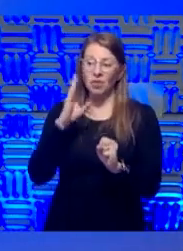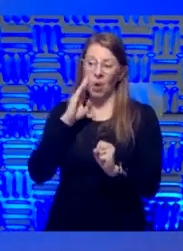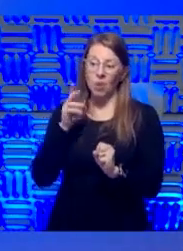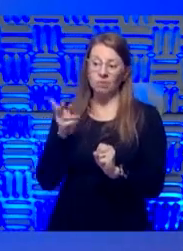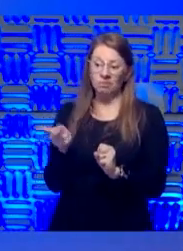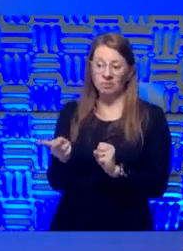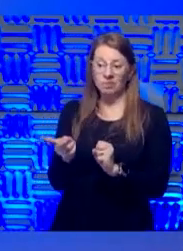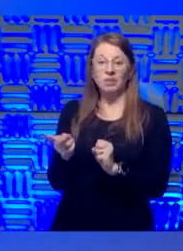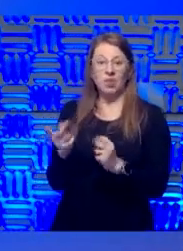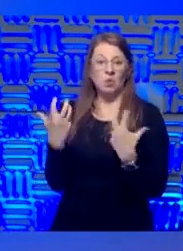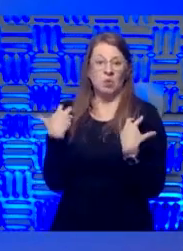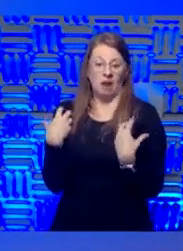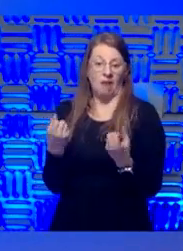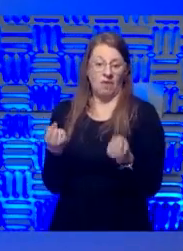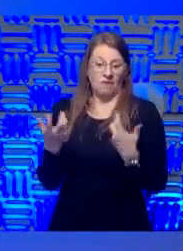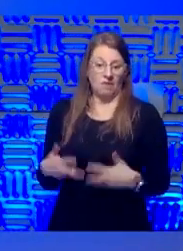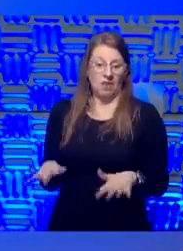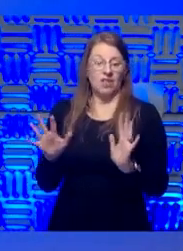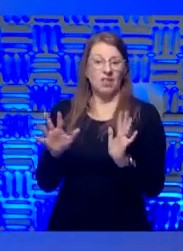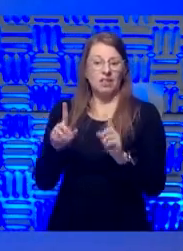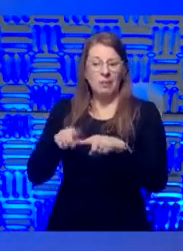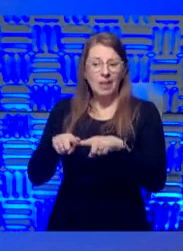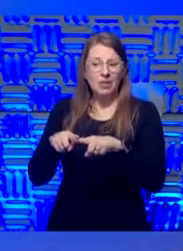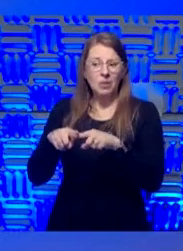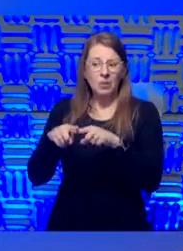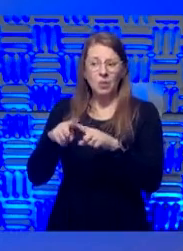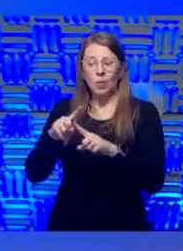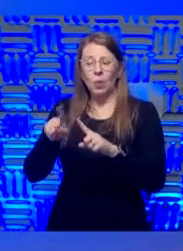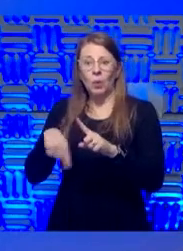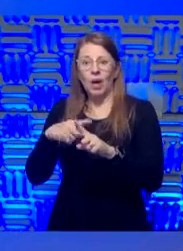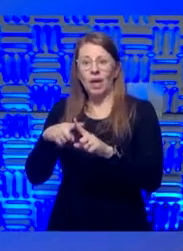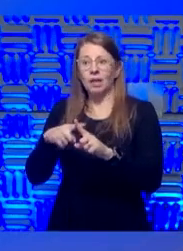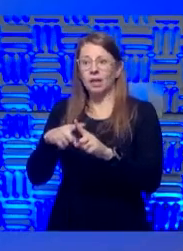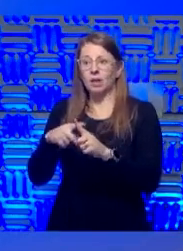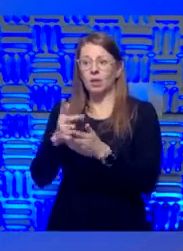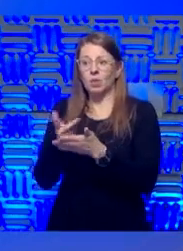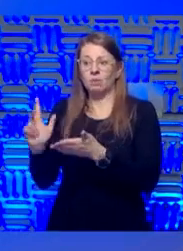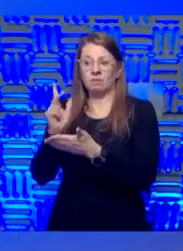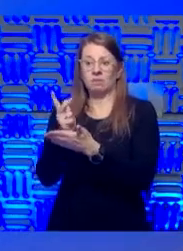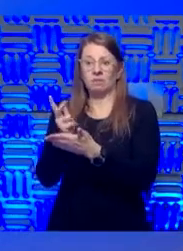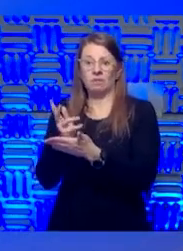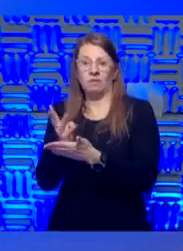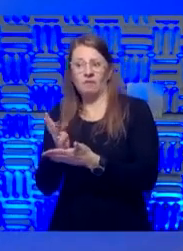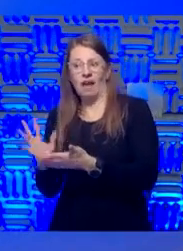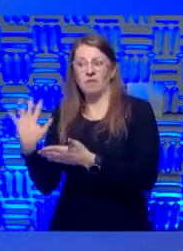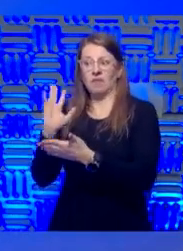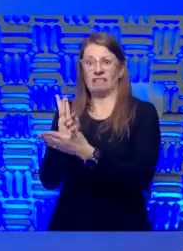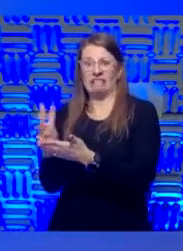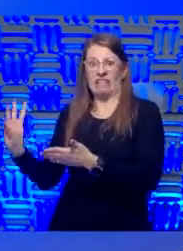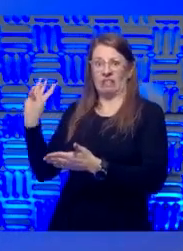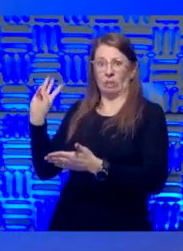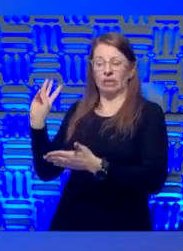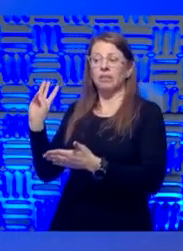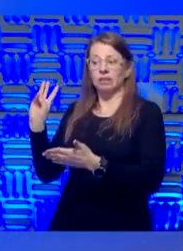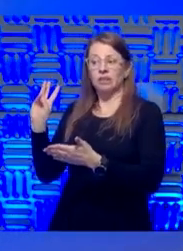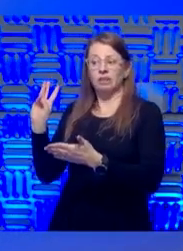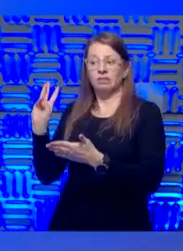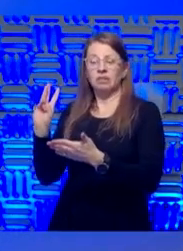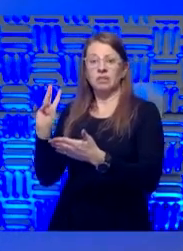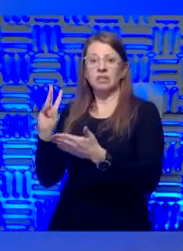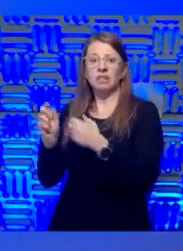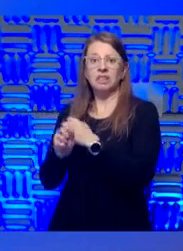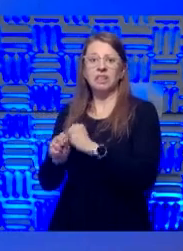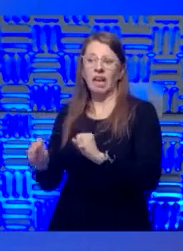recovered, and especially depending how long ago it was. Certainly 3 to 4 to 5 weeks, 6 weeks, you're probably a little bit safer. I